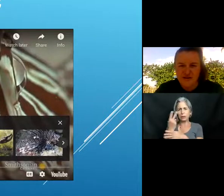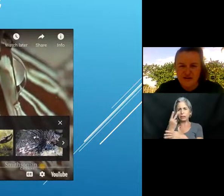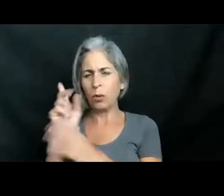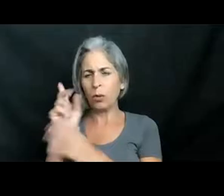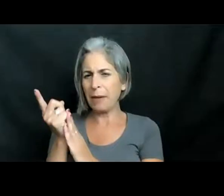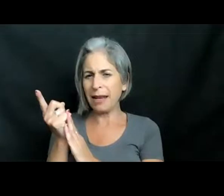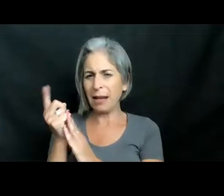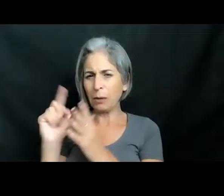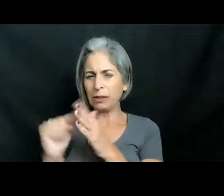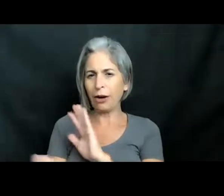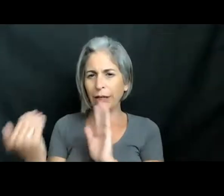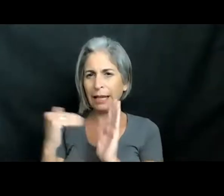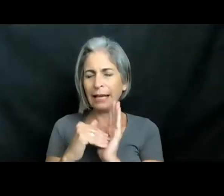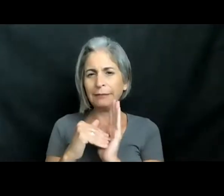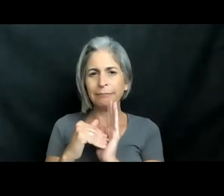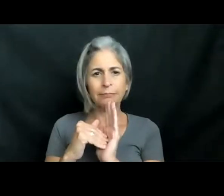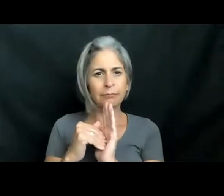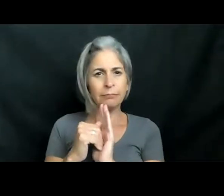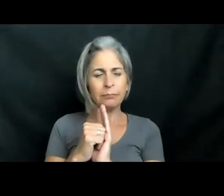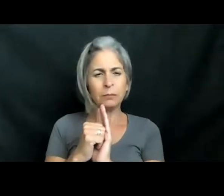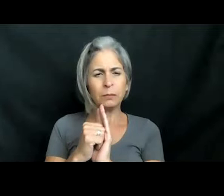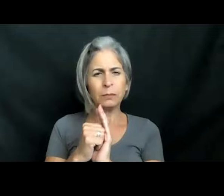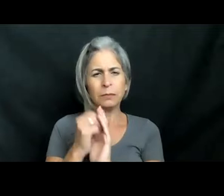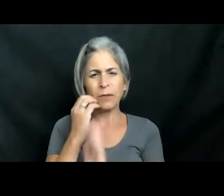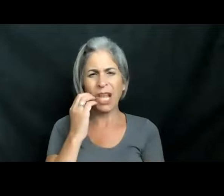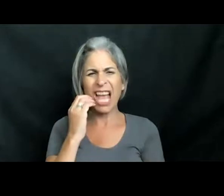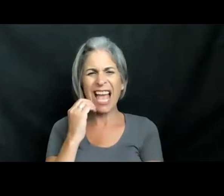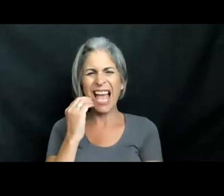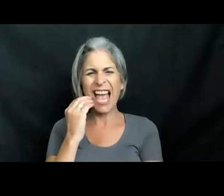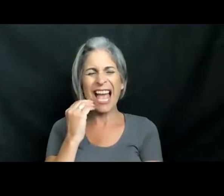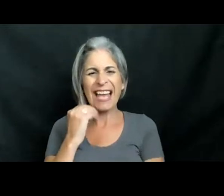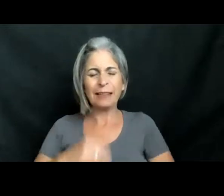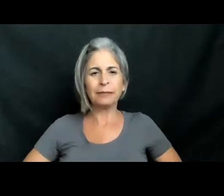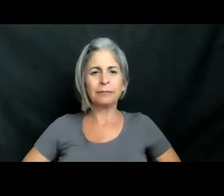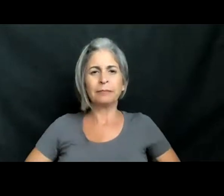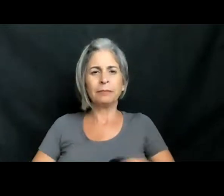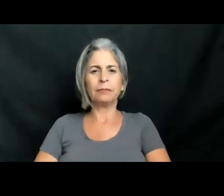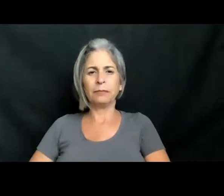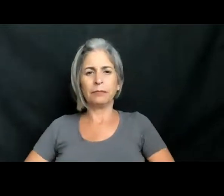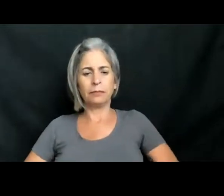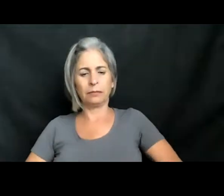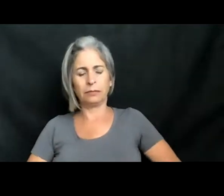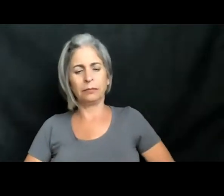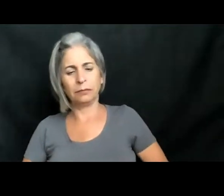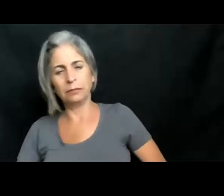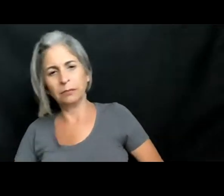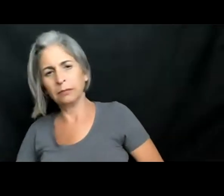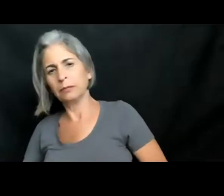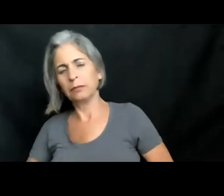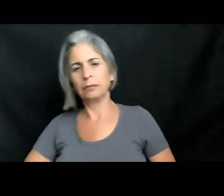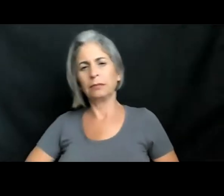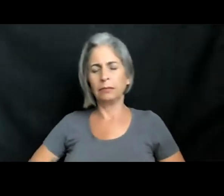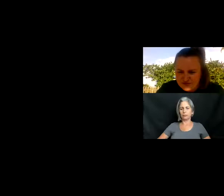one moment no problem it might also be in your sound settings there's like an op there's like a way to